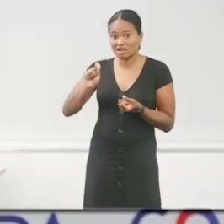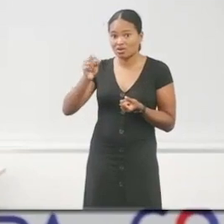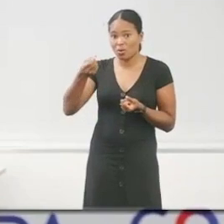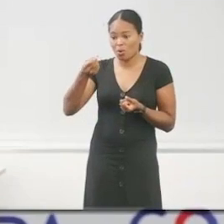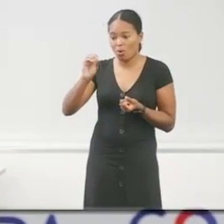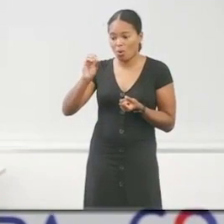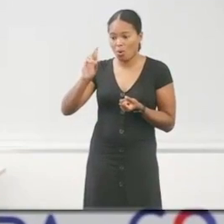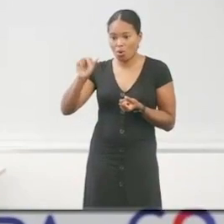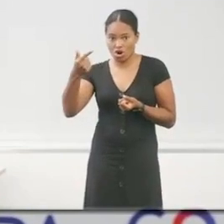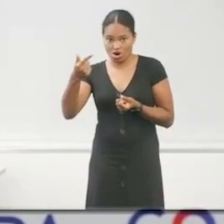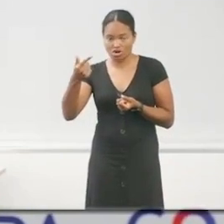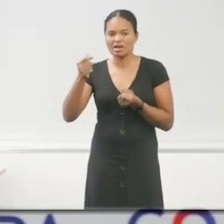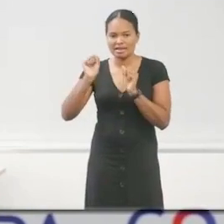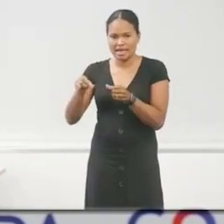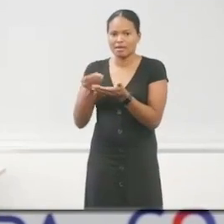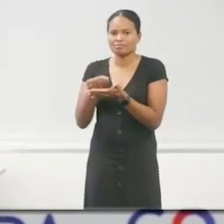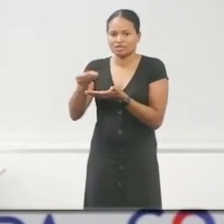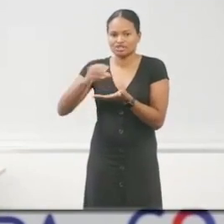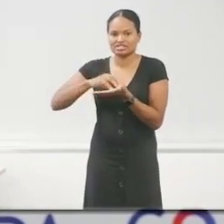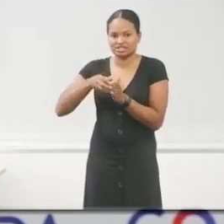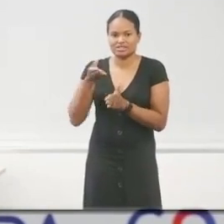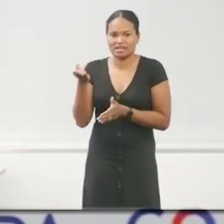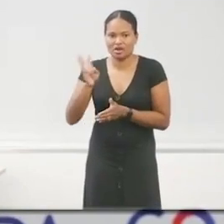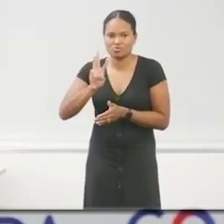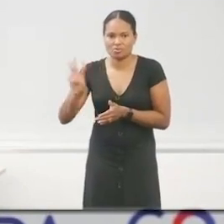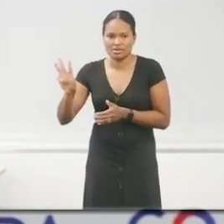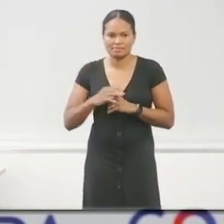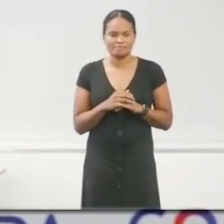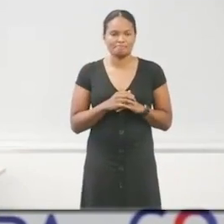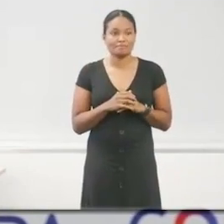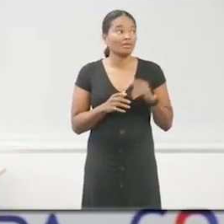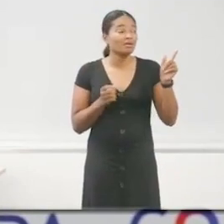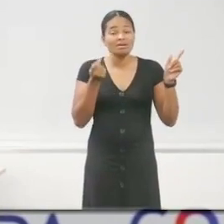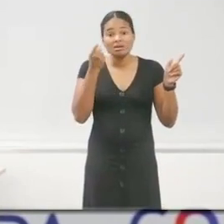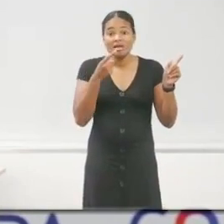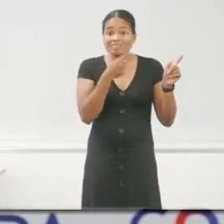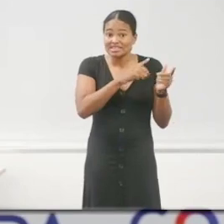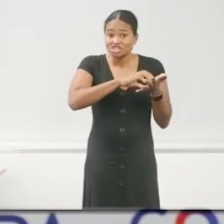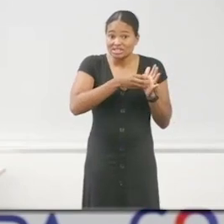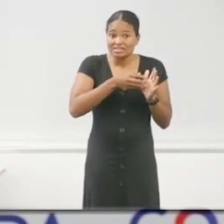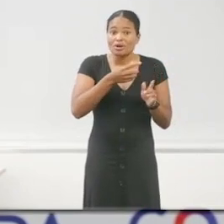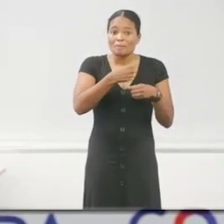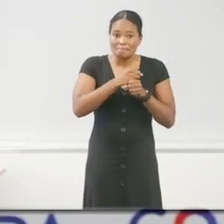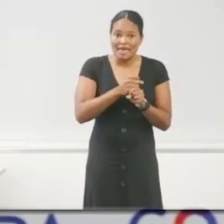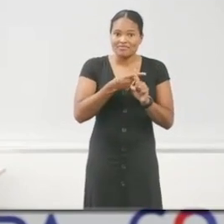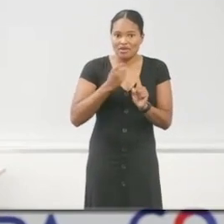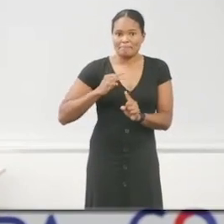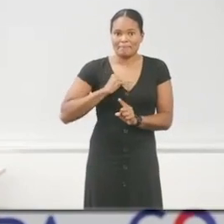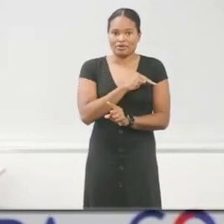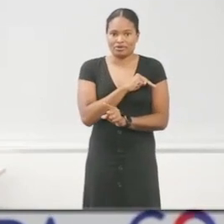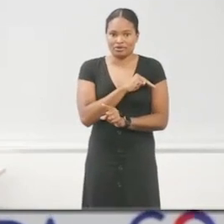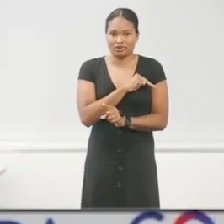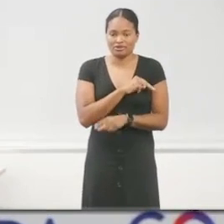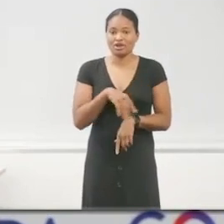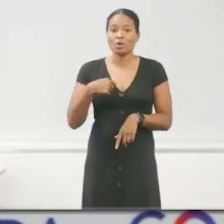be a link to Copa cookies. But these are wonderful. These are made by our members. So we do a lot of work in the culinary arts. We